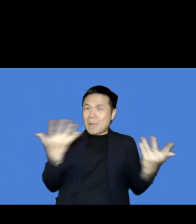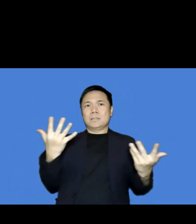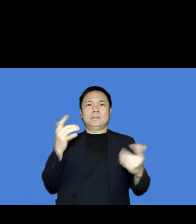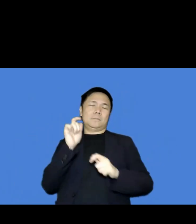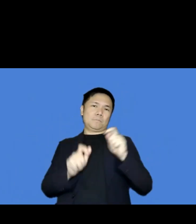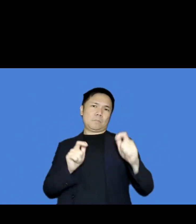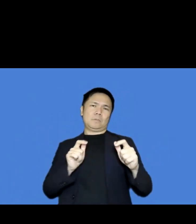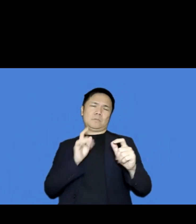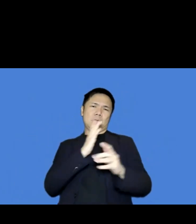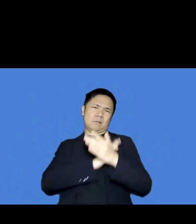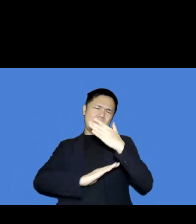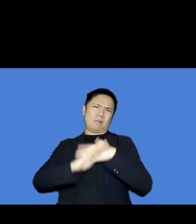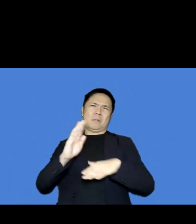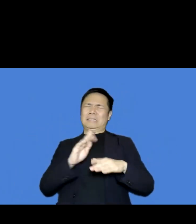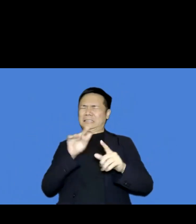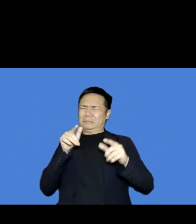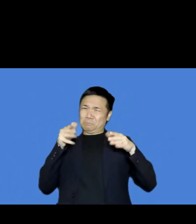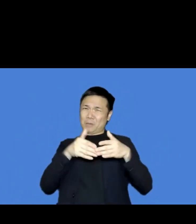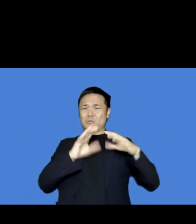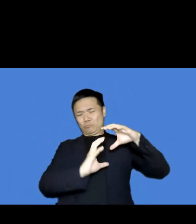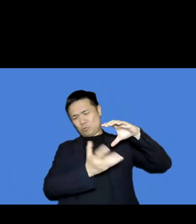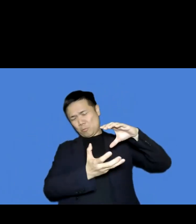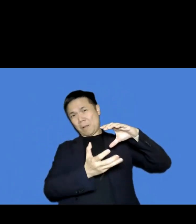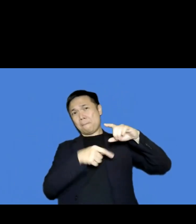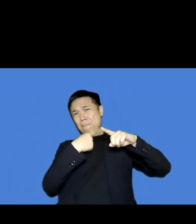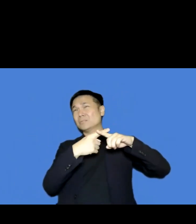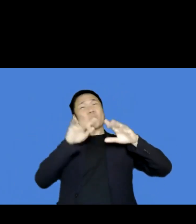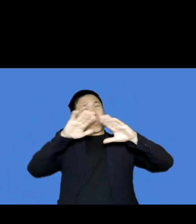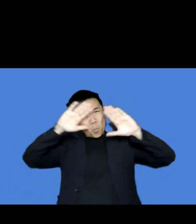living across the global south and other parts of the world.